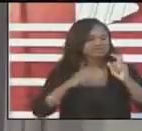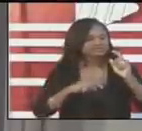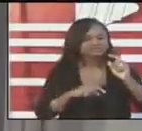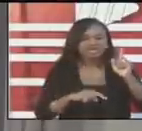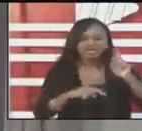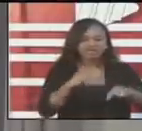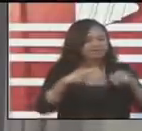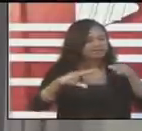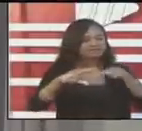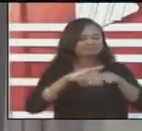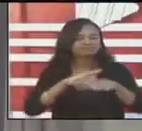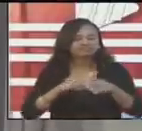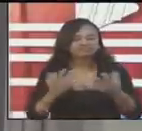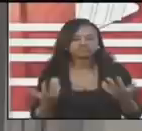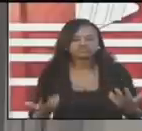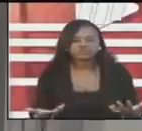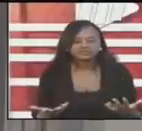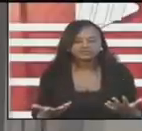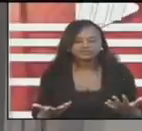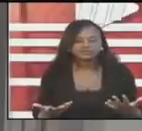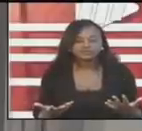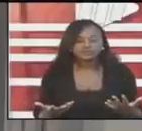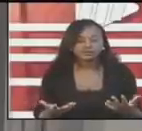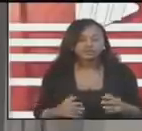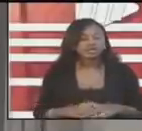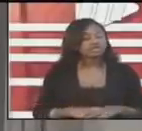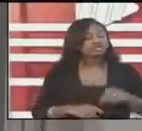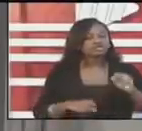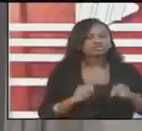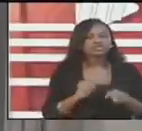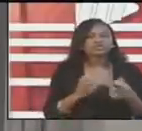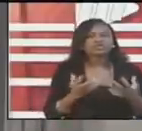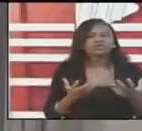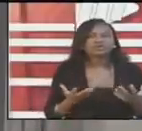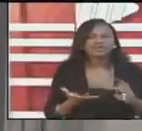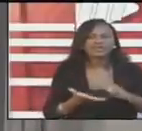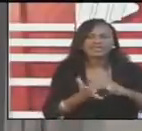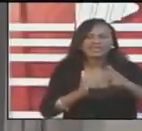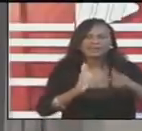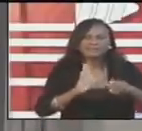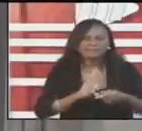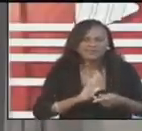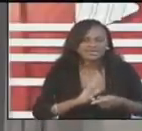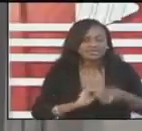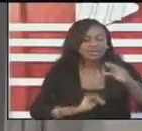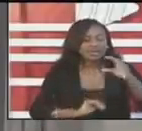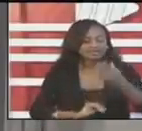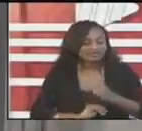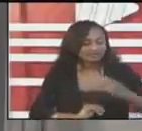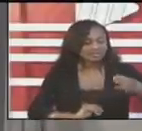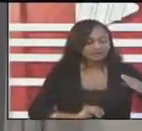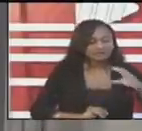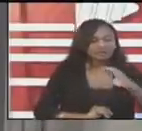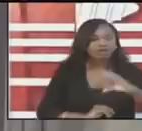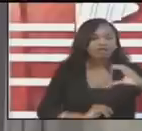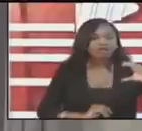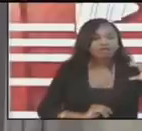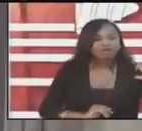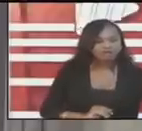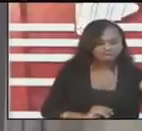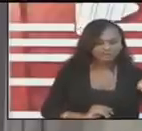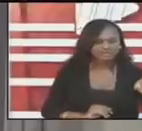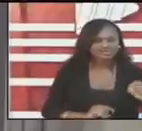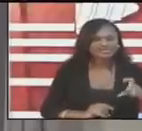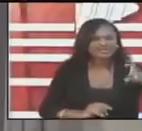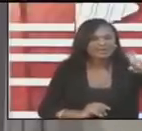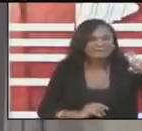the government not wearing masks, Paula. It's a matter of industry and all the